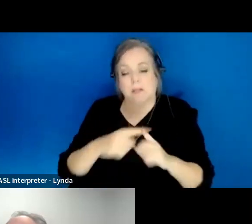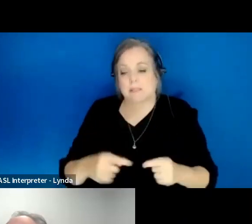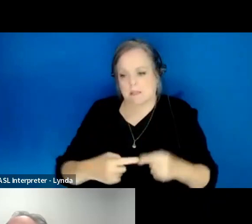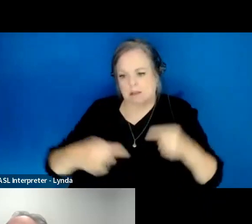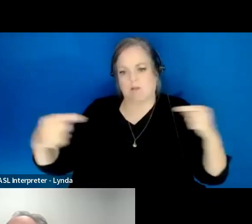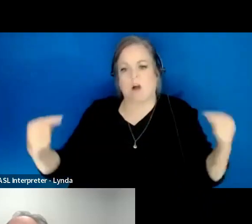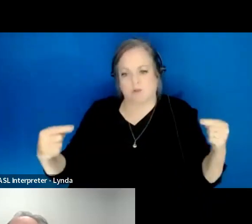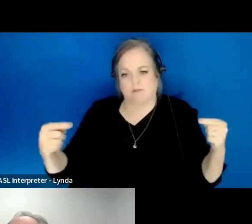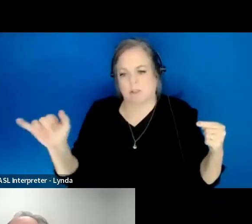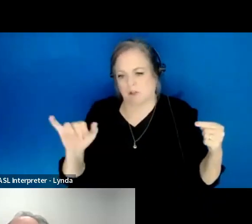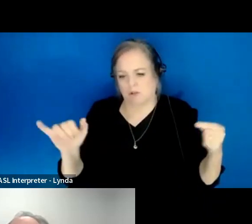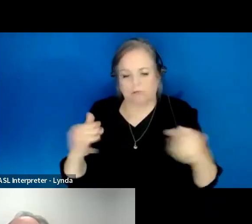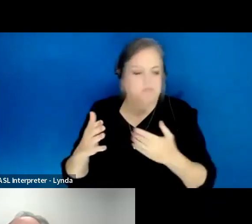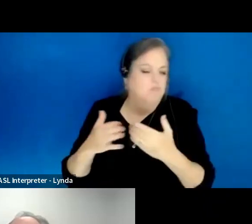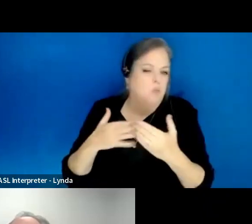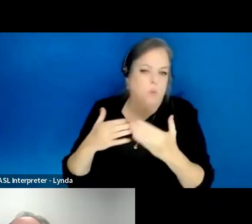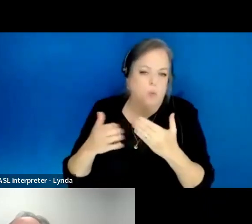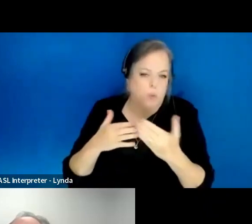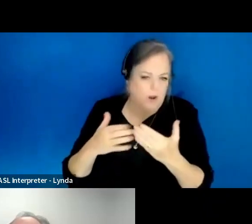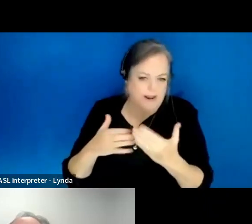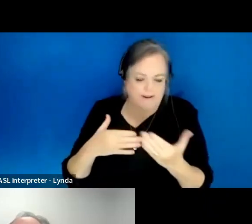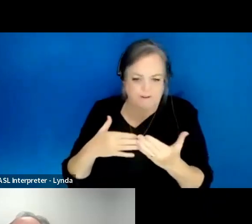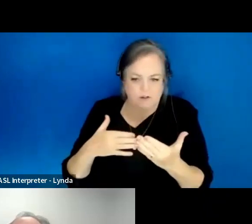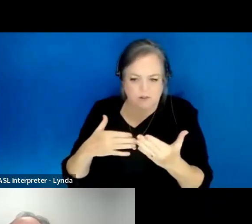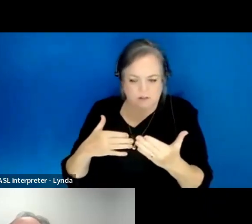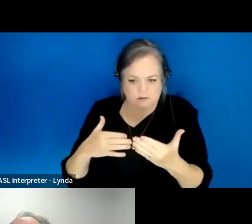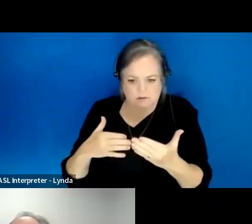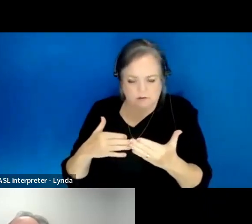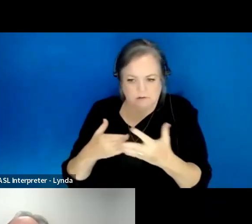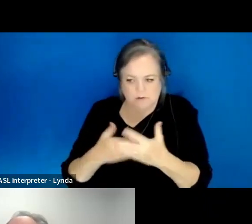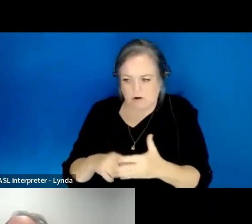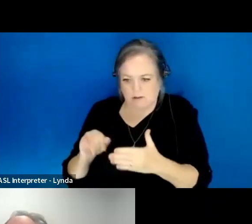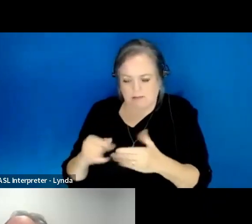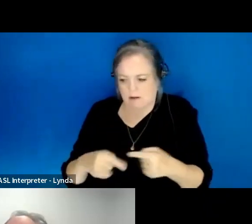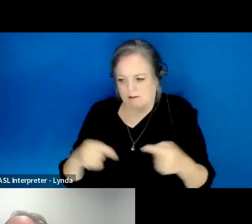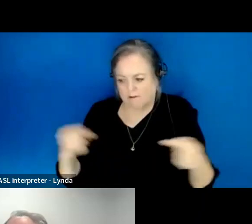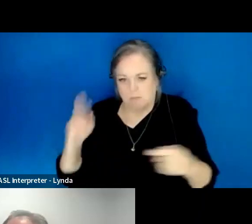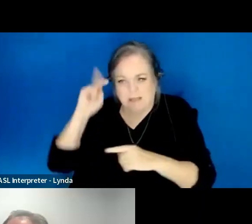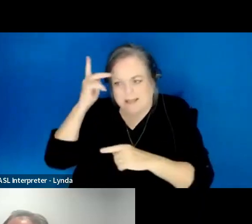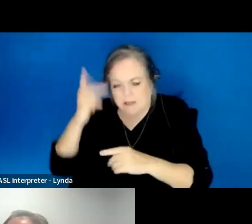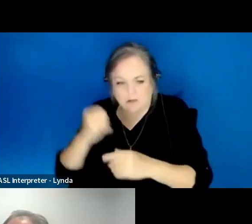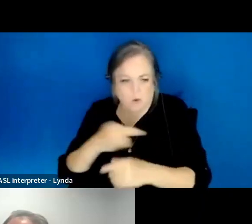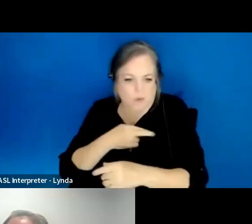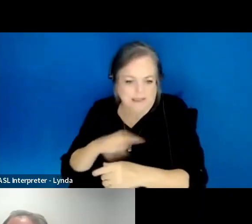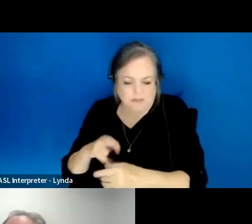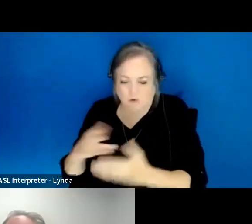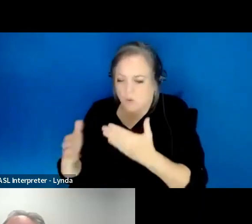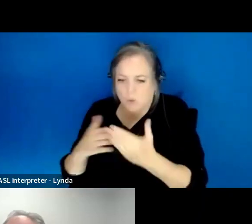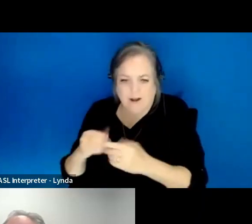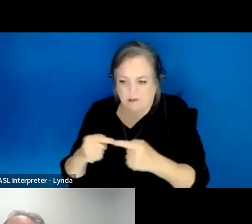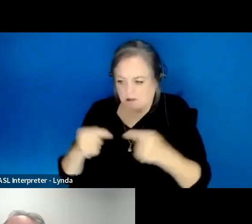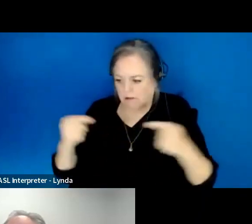And whatever drove that controversy, whether it was political, whether it was religious, whether it was whatever it was, there